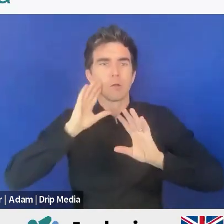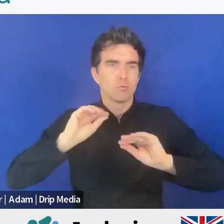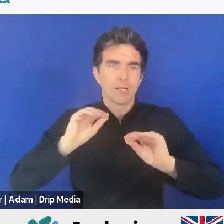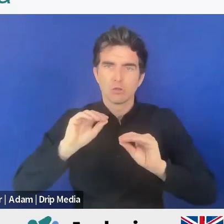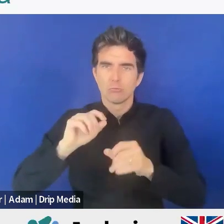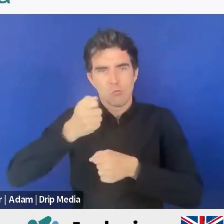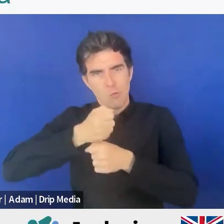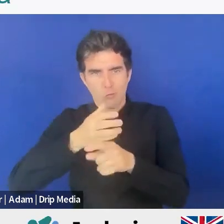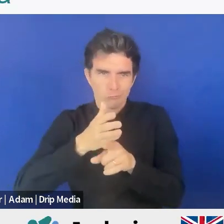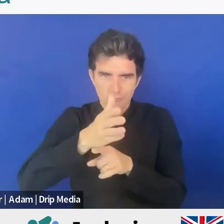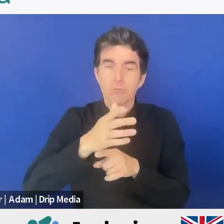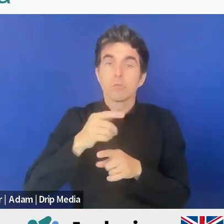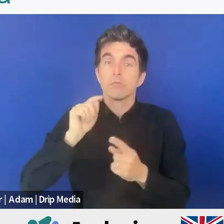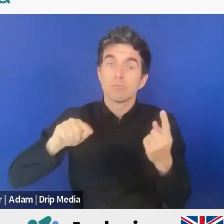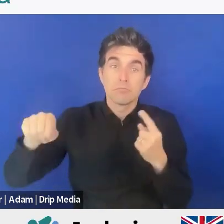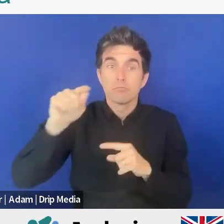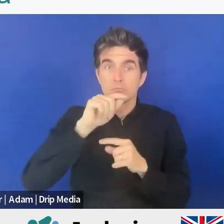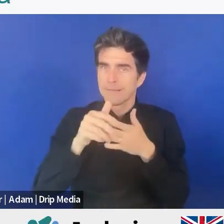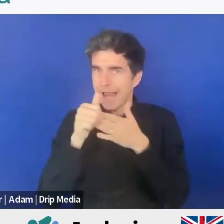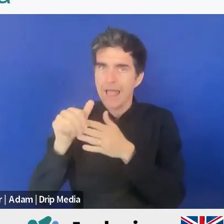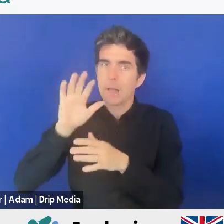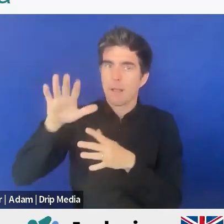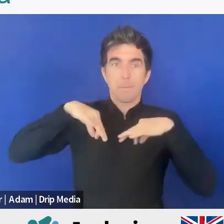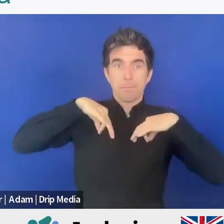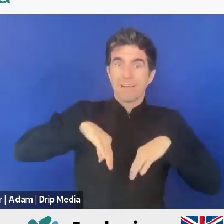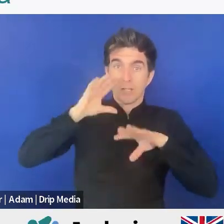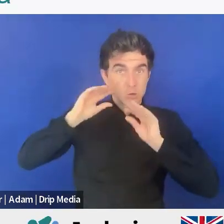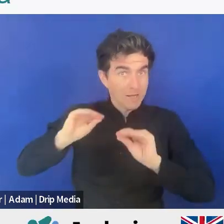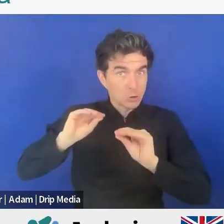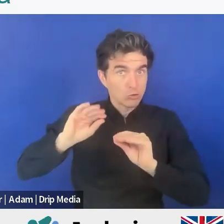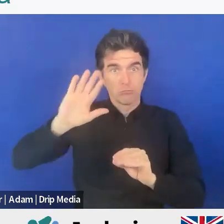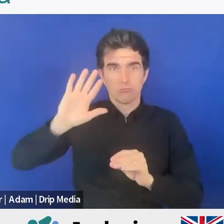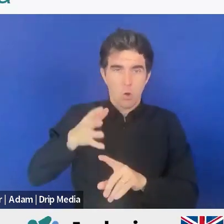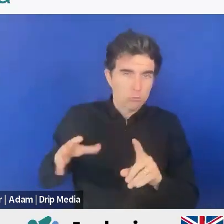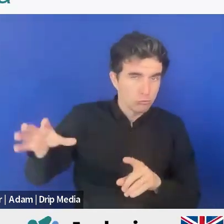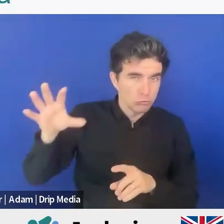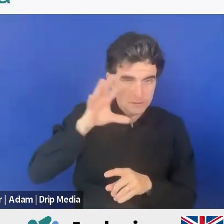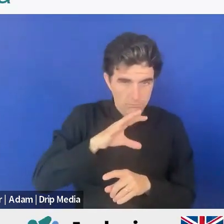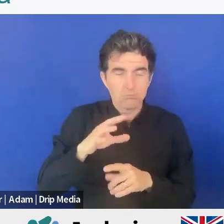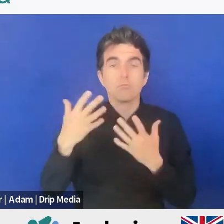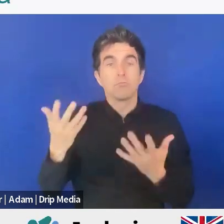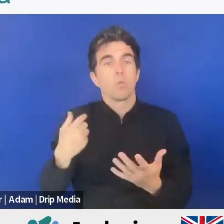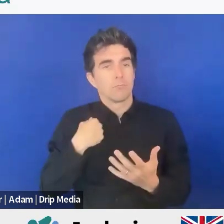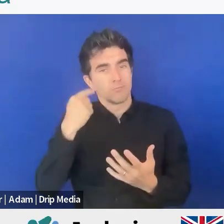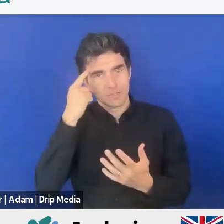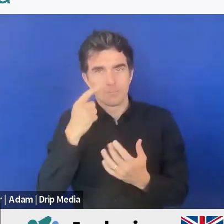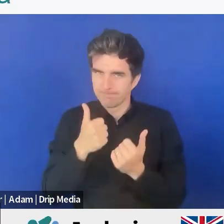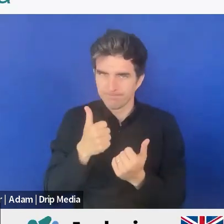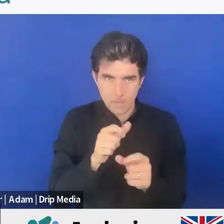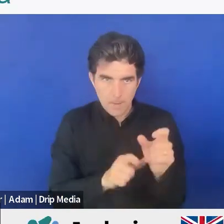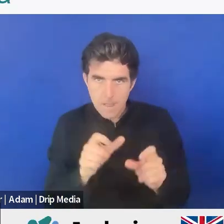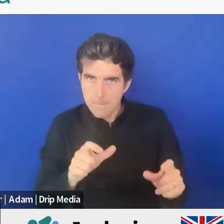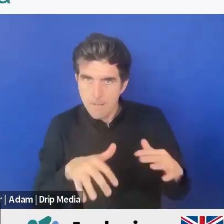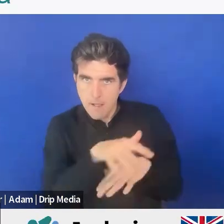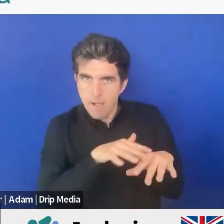usually led by the Ministry of Education in countries, and also engage at the grassroots level. I certainly thought that some of the